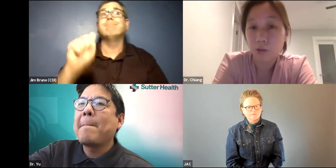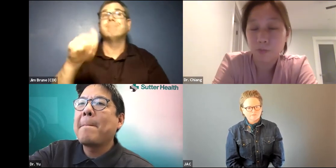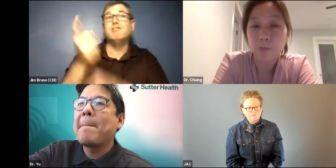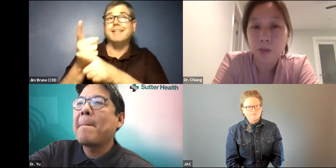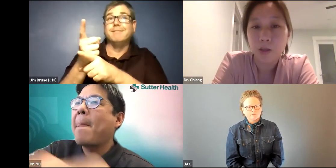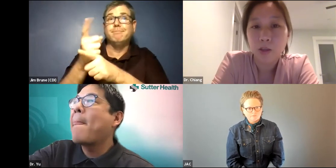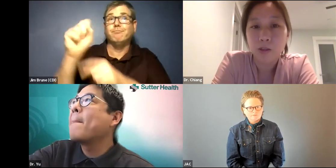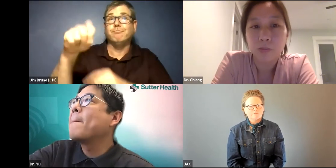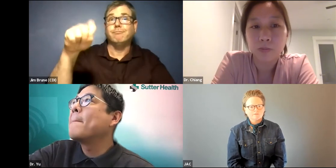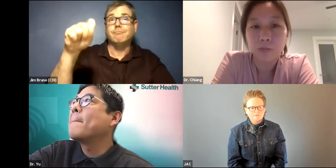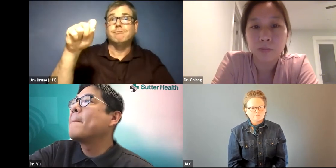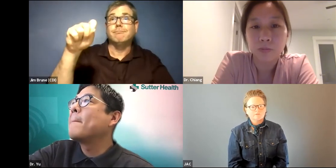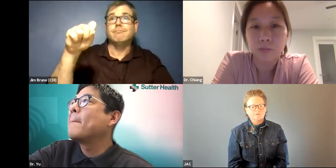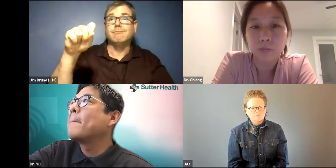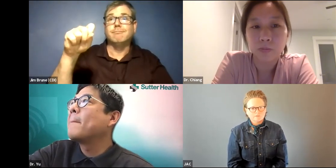important.